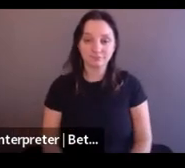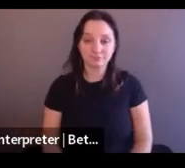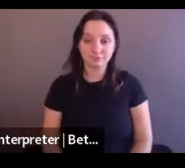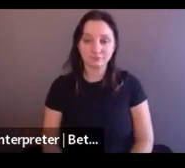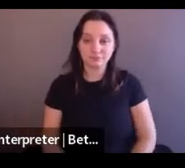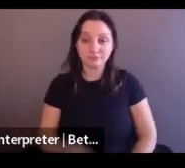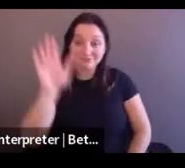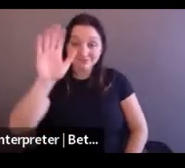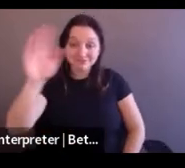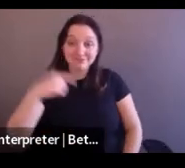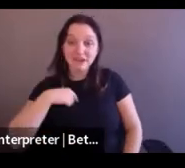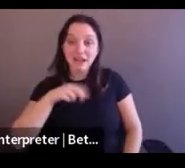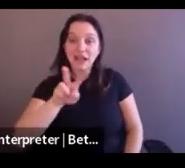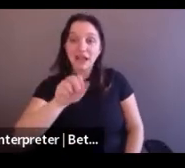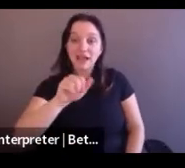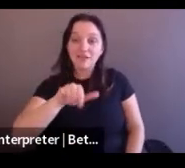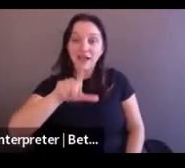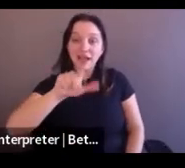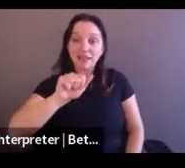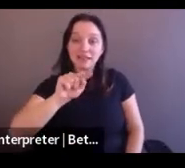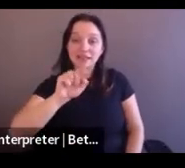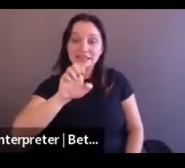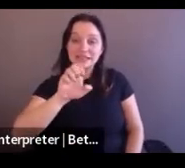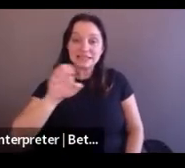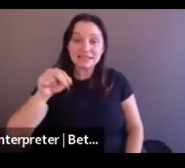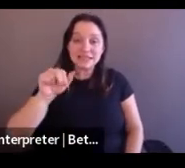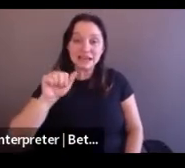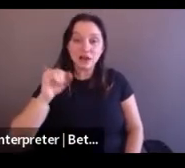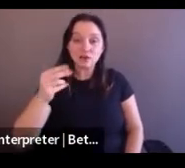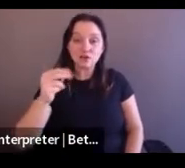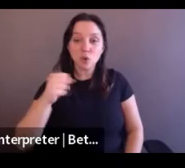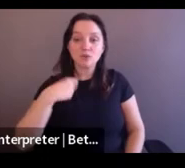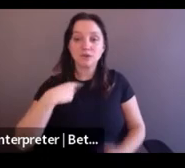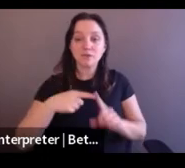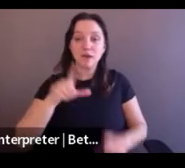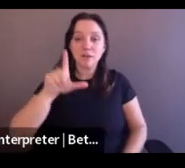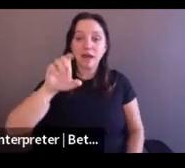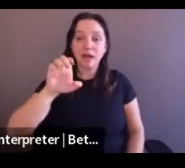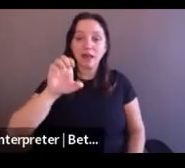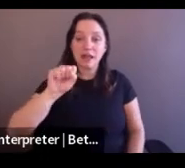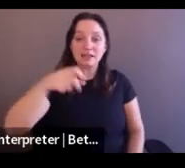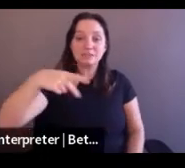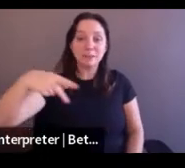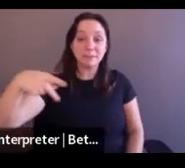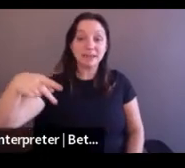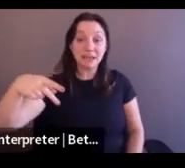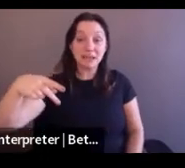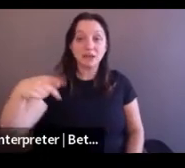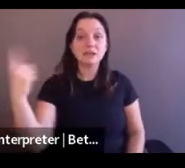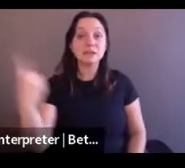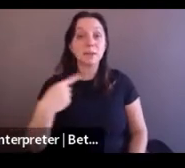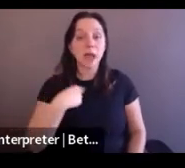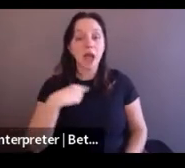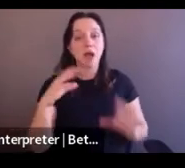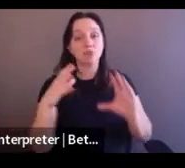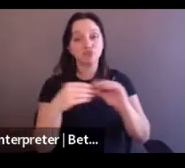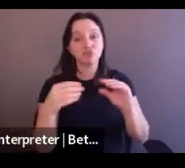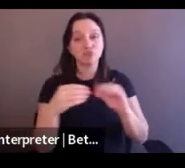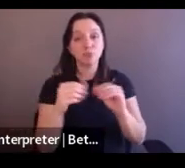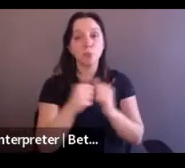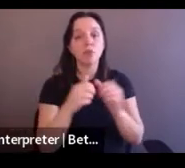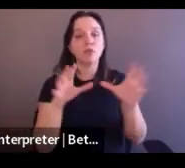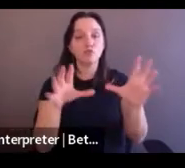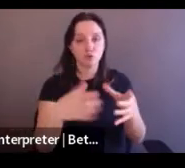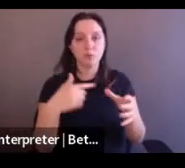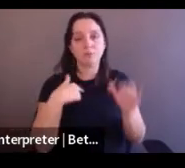My name is Valentina Jones, and I'm from the Lower East Side Power Partnership. And one of the things I shared with the group was the fact that we've